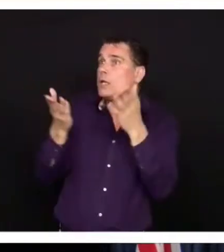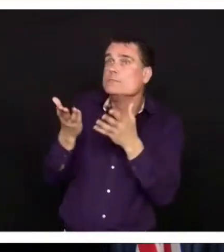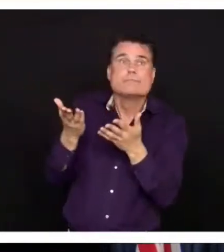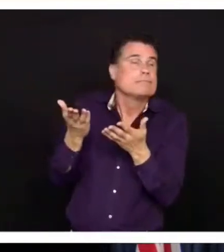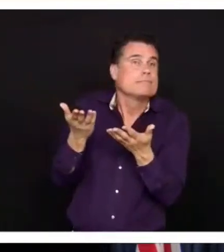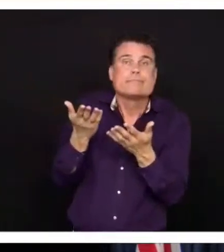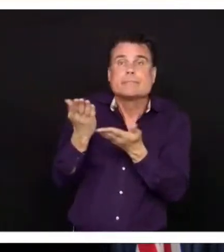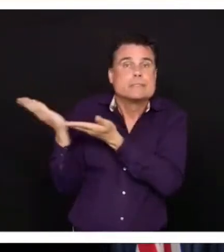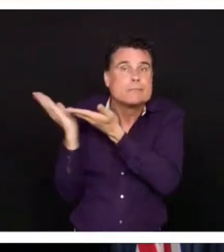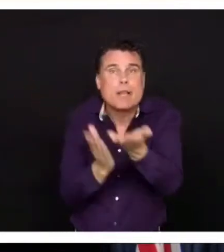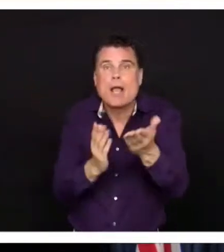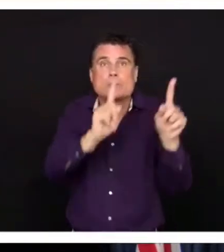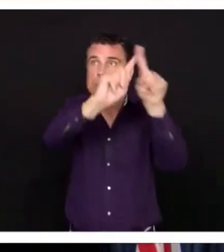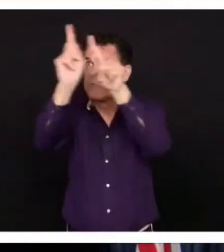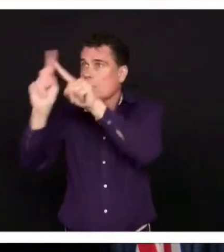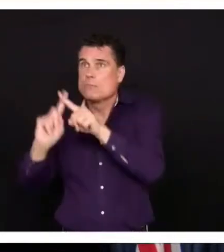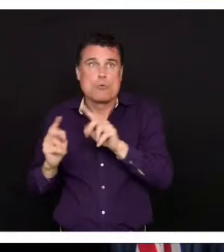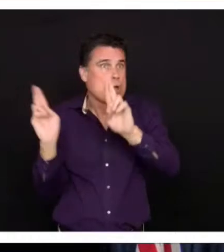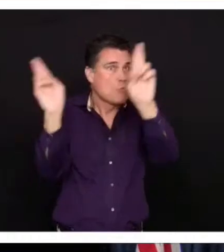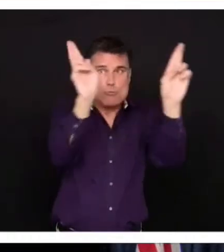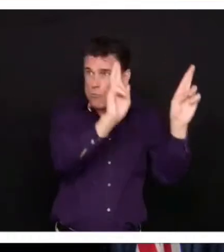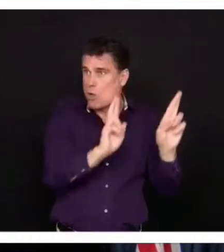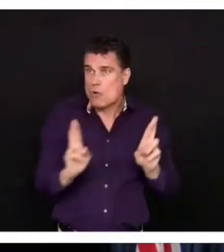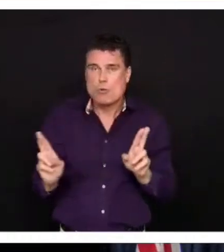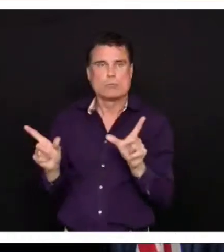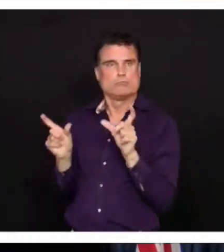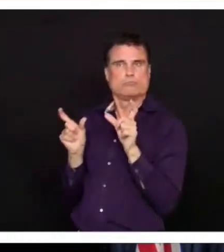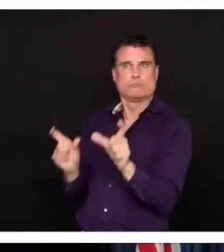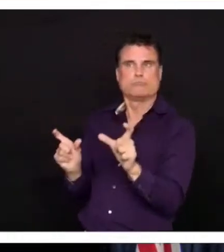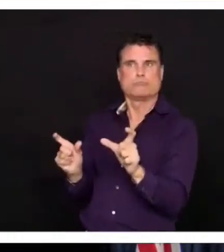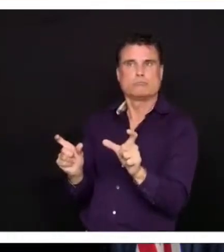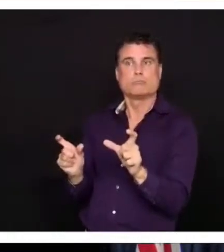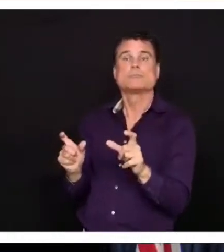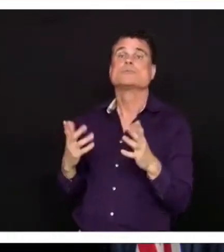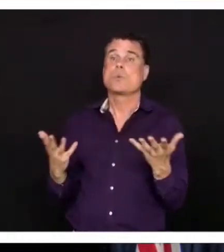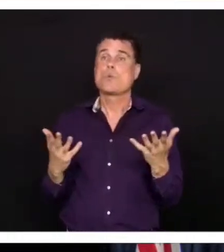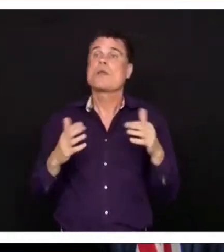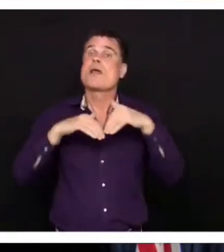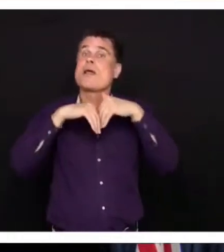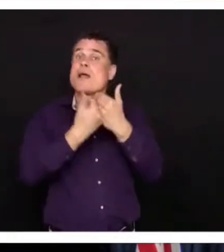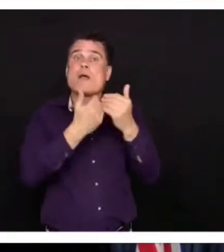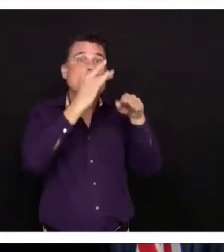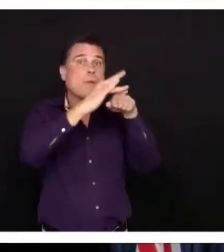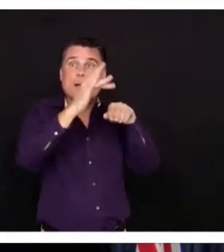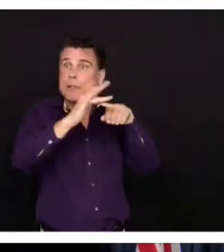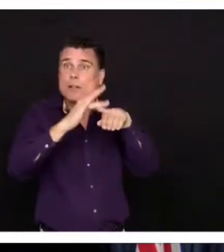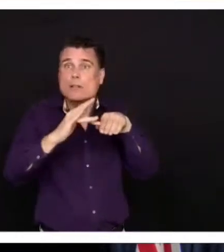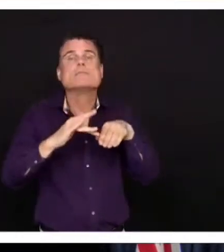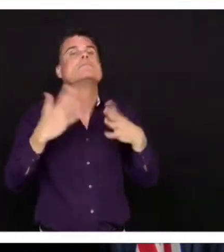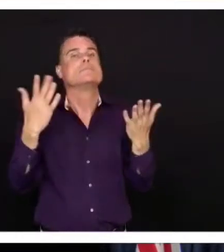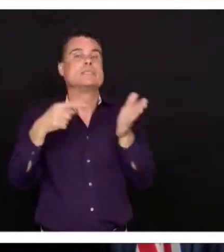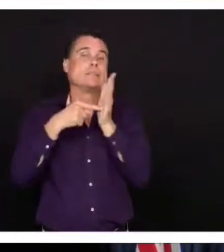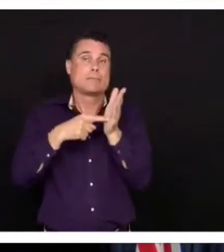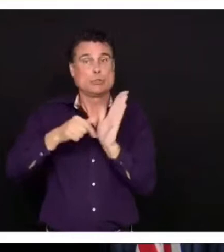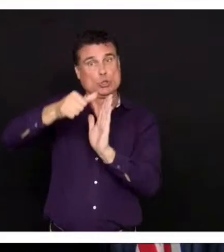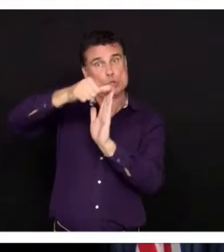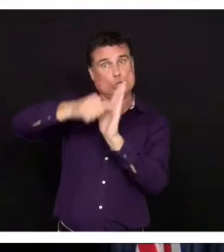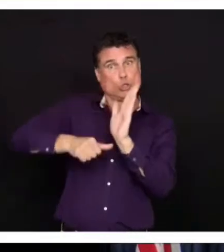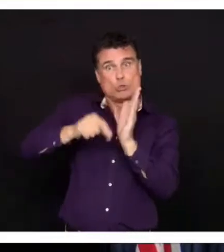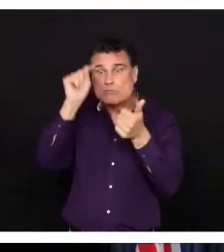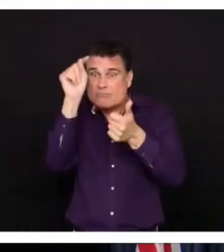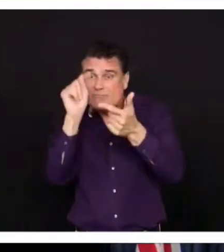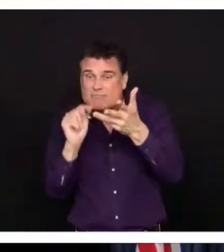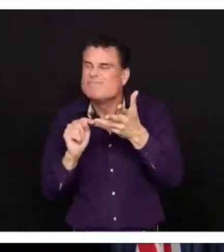access and supports for patients who do not absolutely need to be in the hospital, and of course, by the actions we've taken with respect to